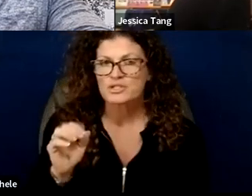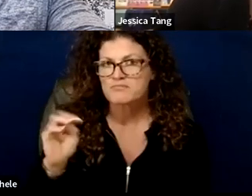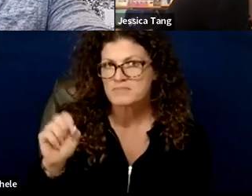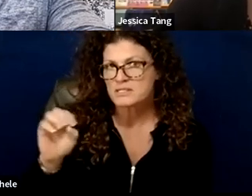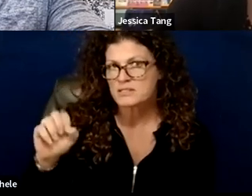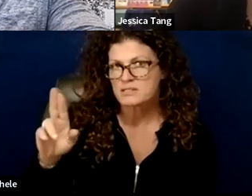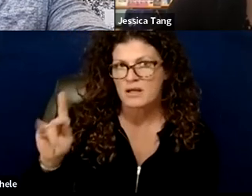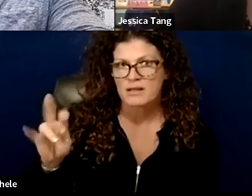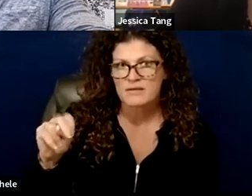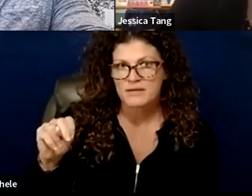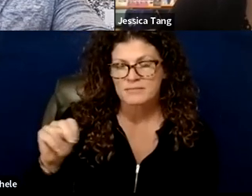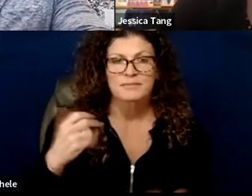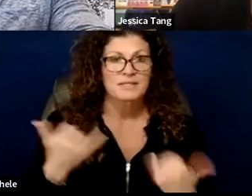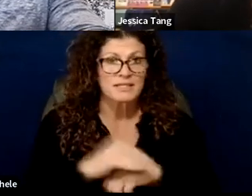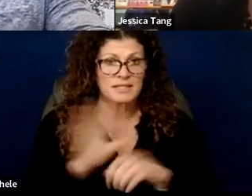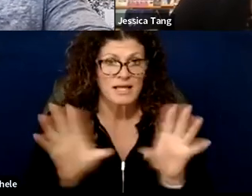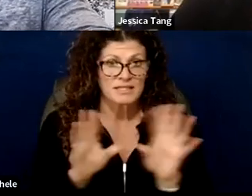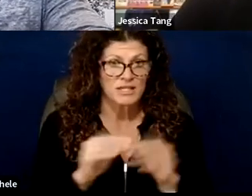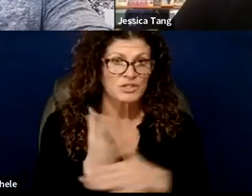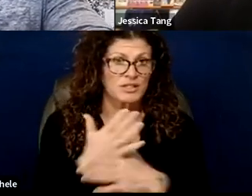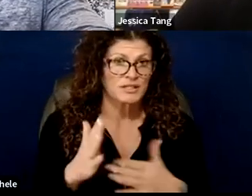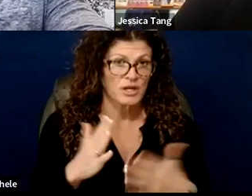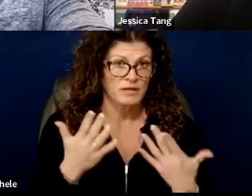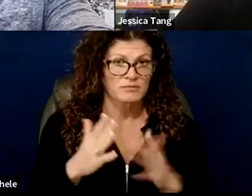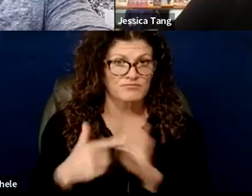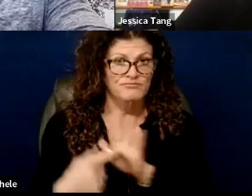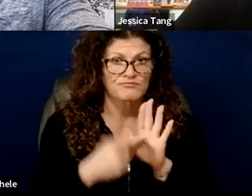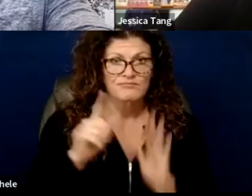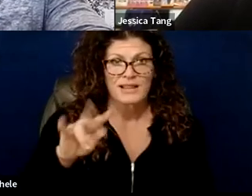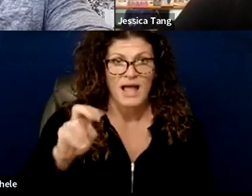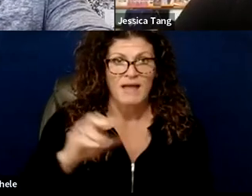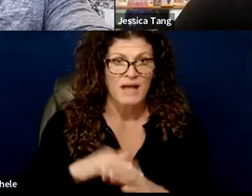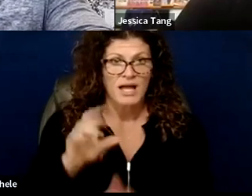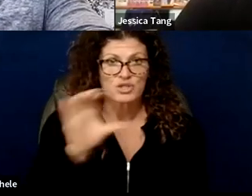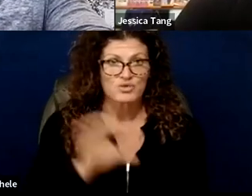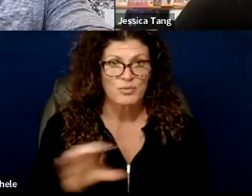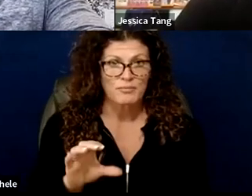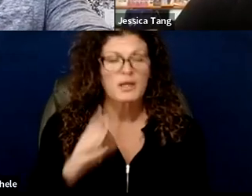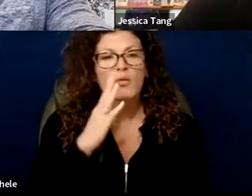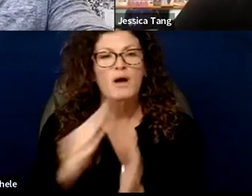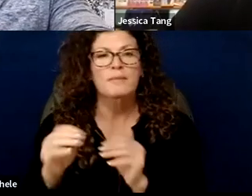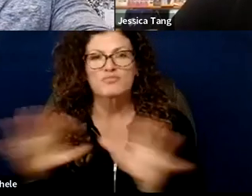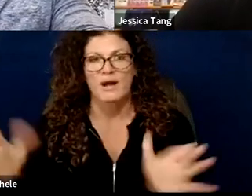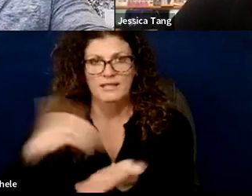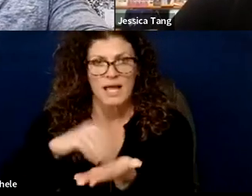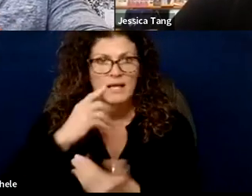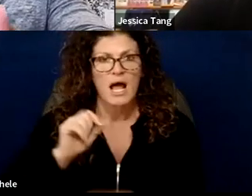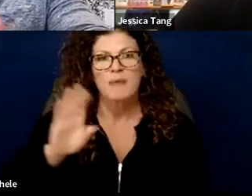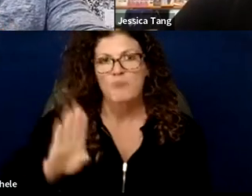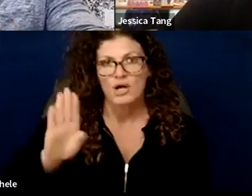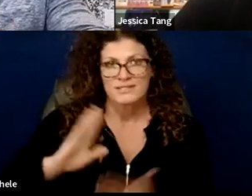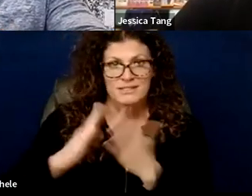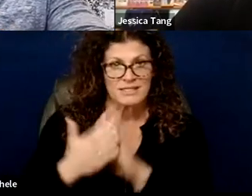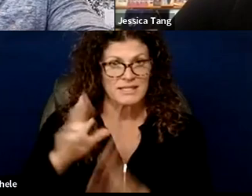tonight's session is being shared live on Zoom. It will be rebroadcast on Boston City TV and posted on the